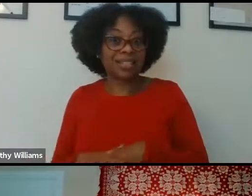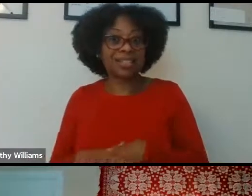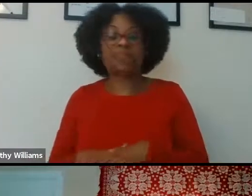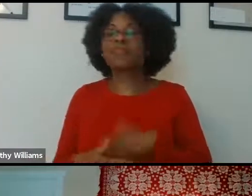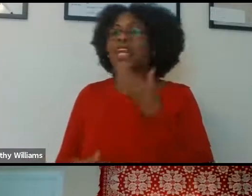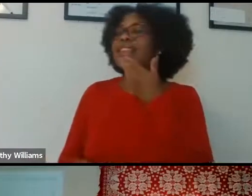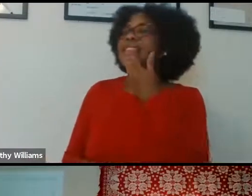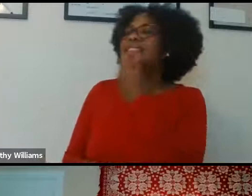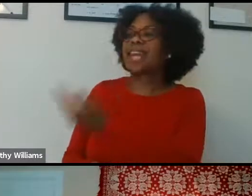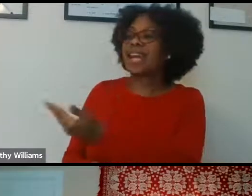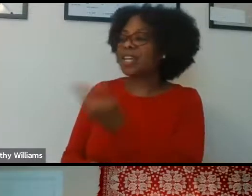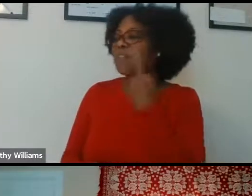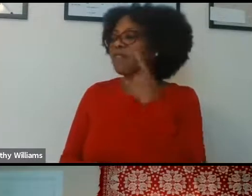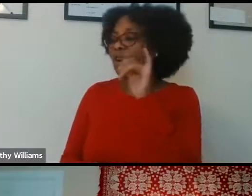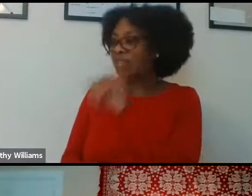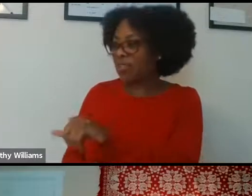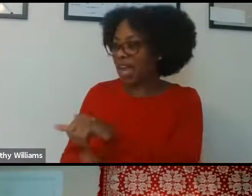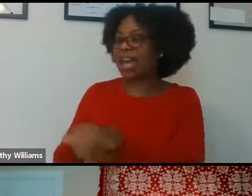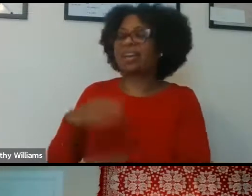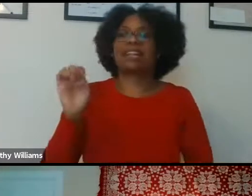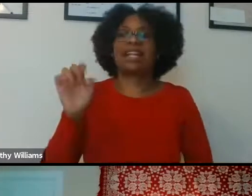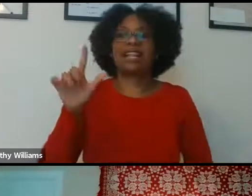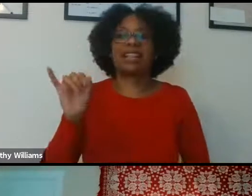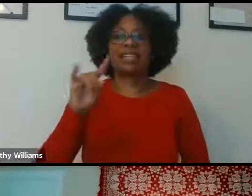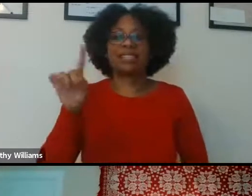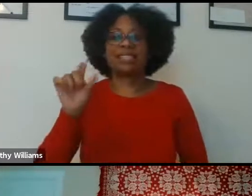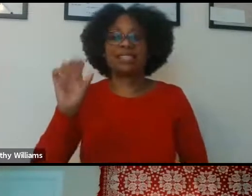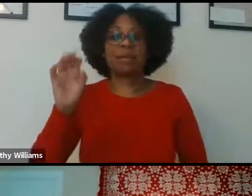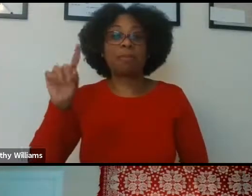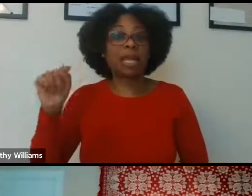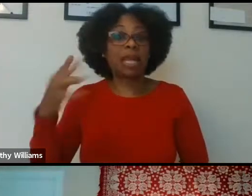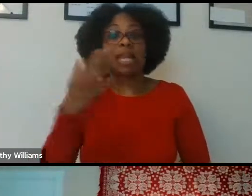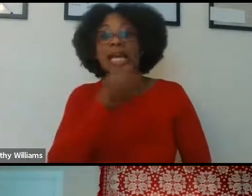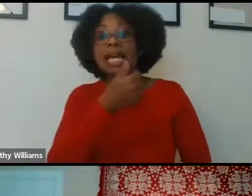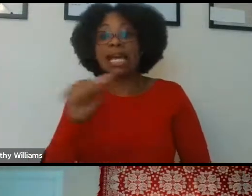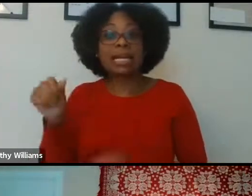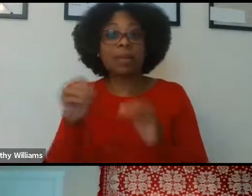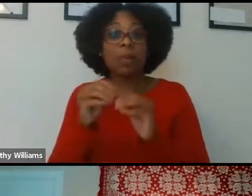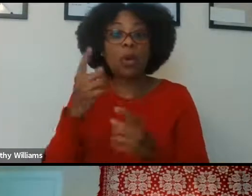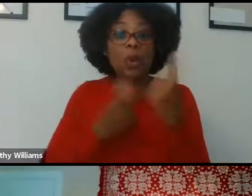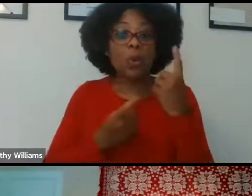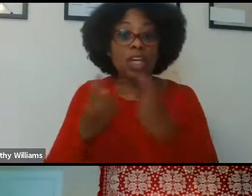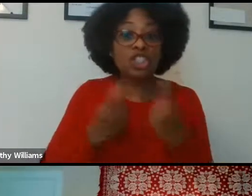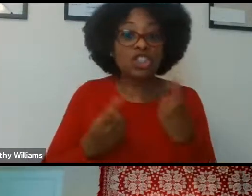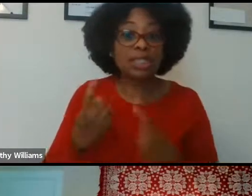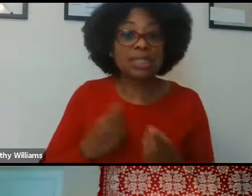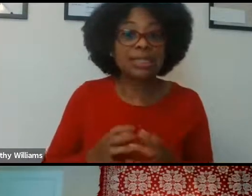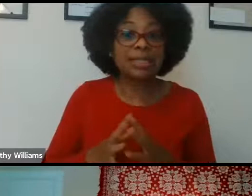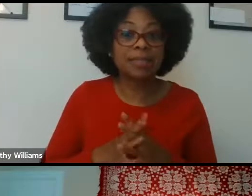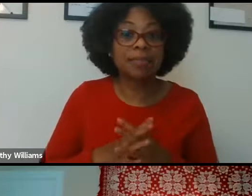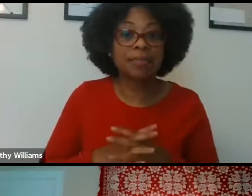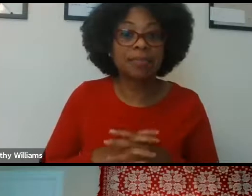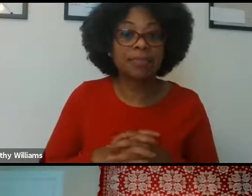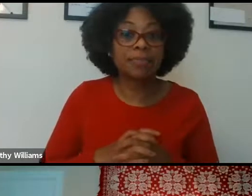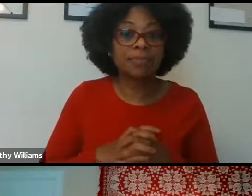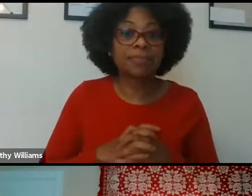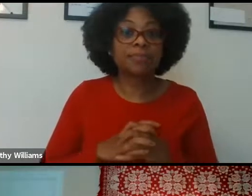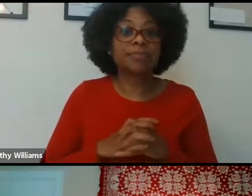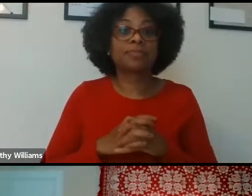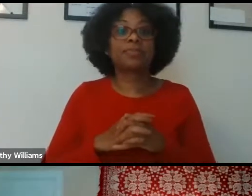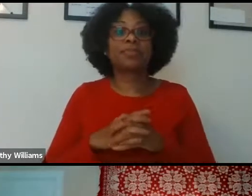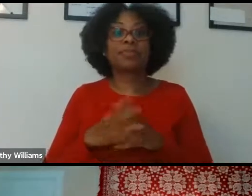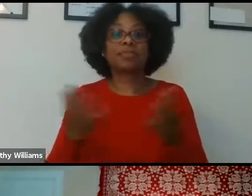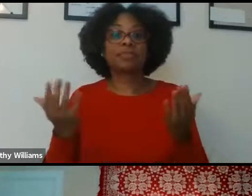Thank you for that, Elizabeth. Do we have any more questions from the